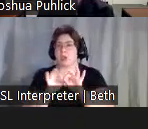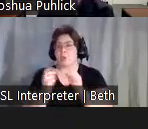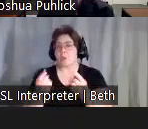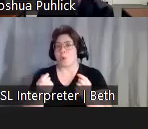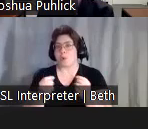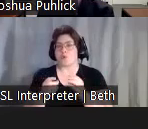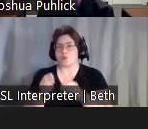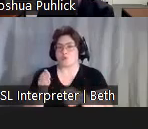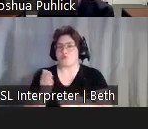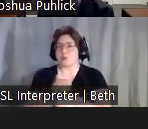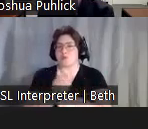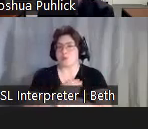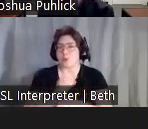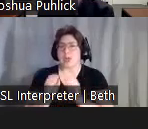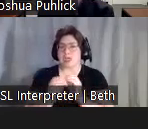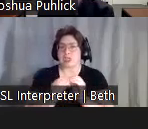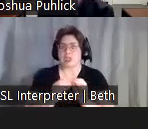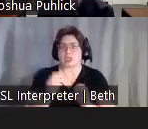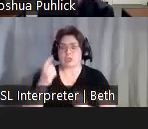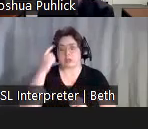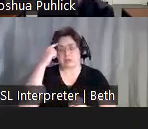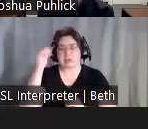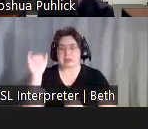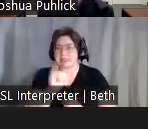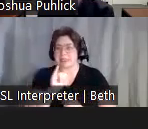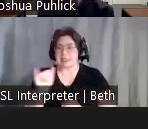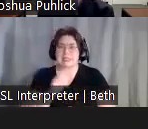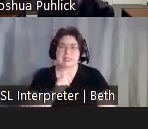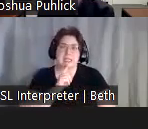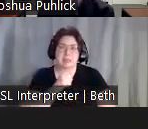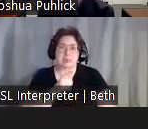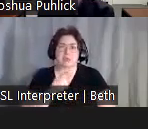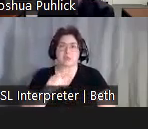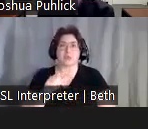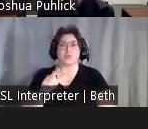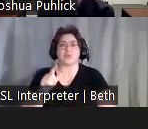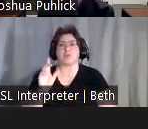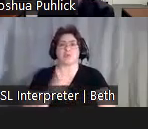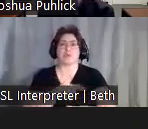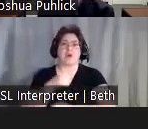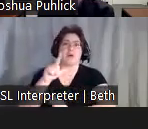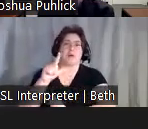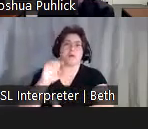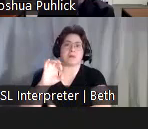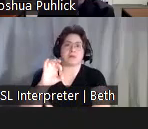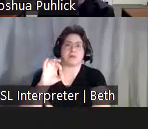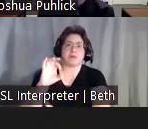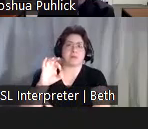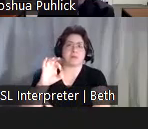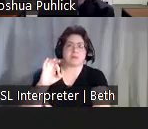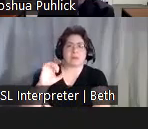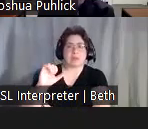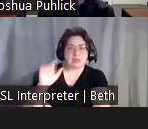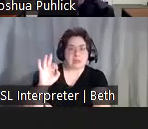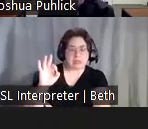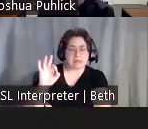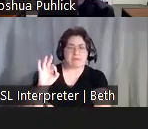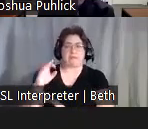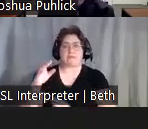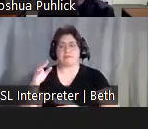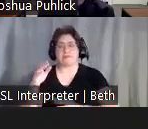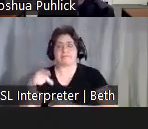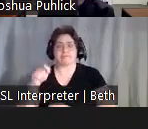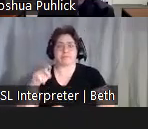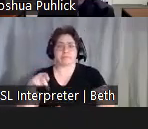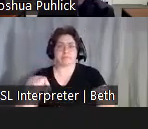is true for longleaf pine seeds. So in our longleaf